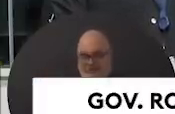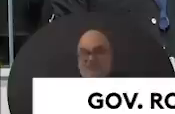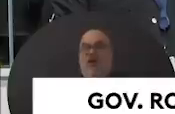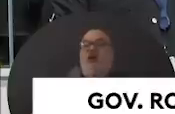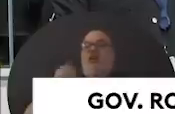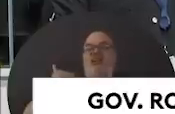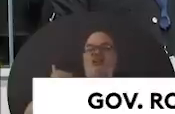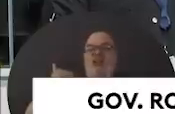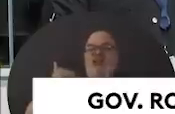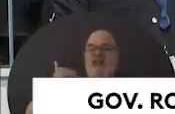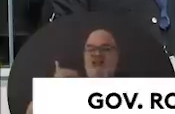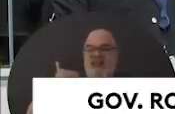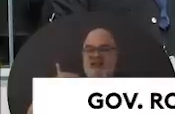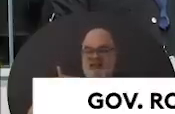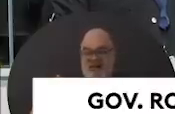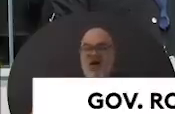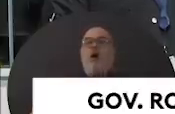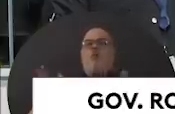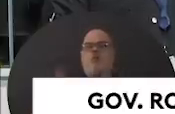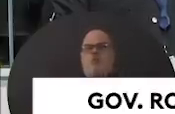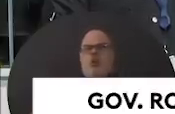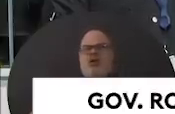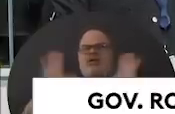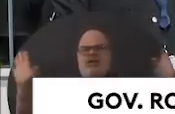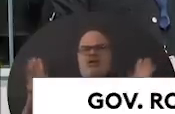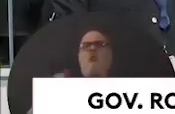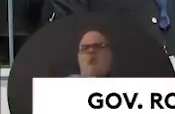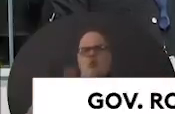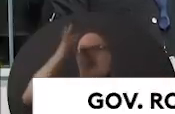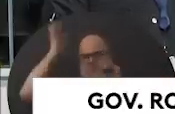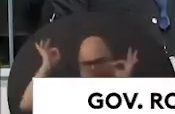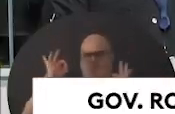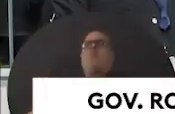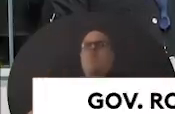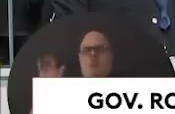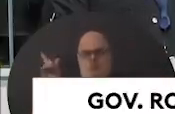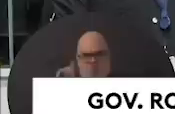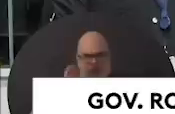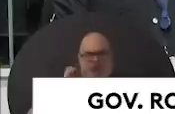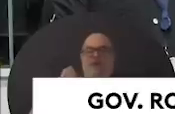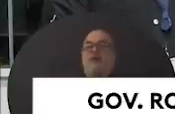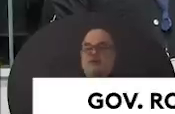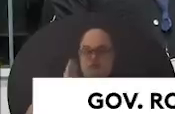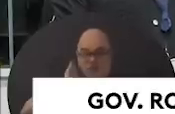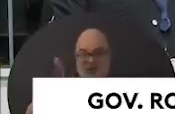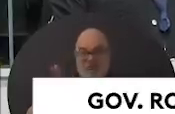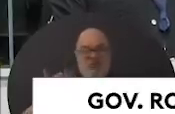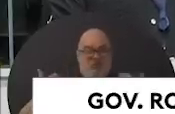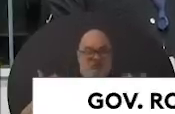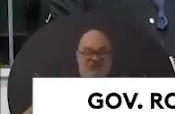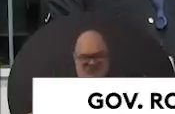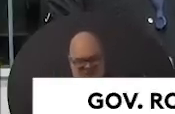goes, there'll be more clarity. They have nudged it further west as they've looked at this over the past 24, 36 hours. But